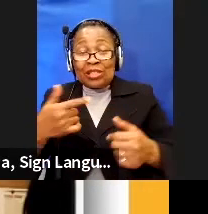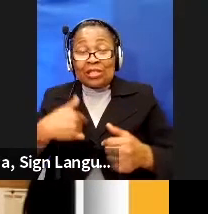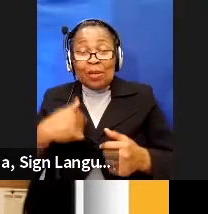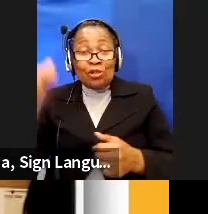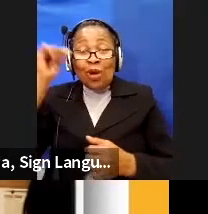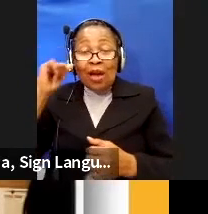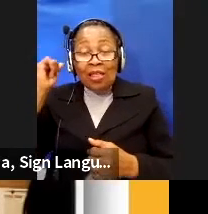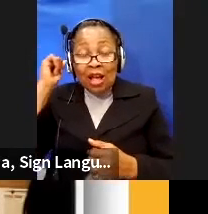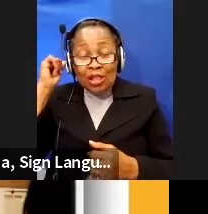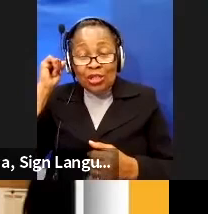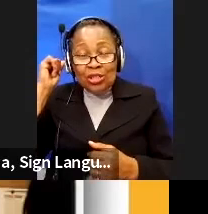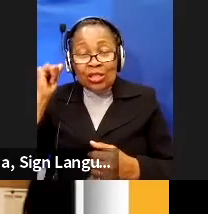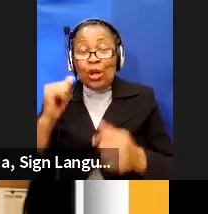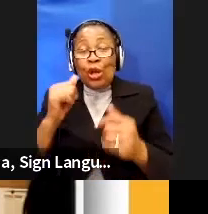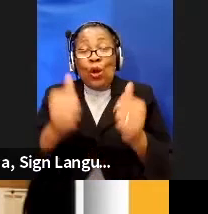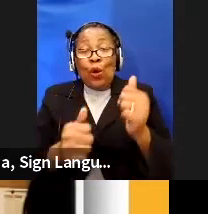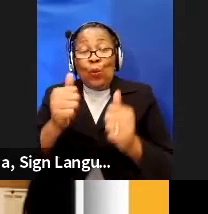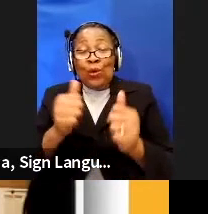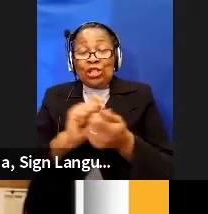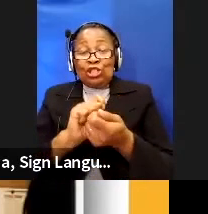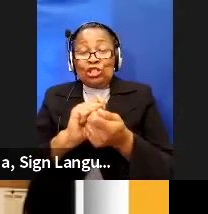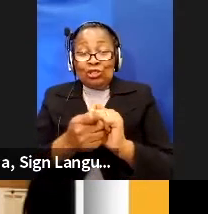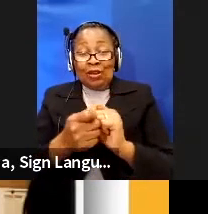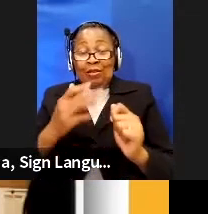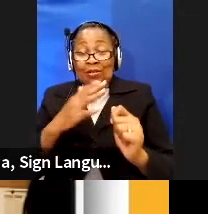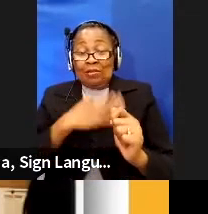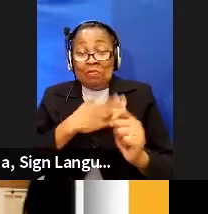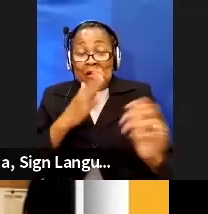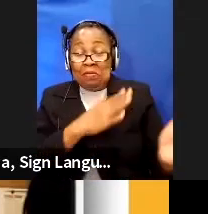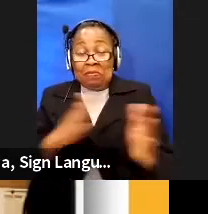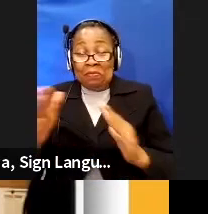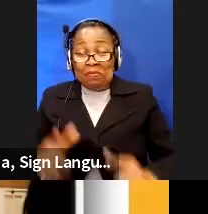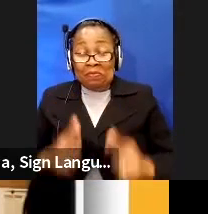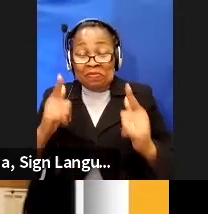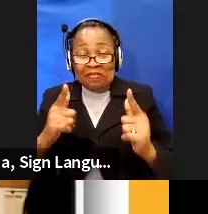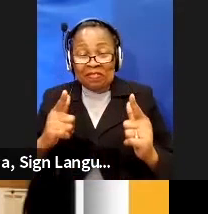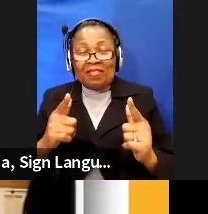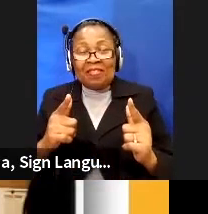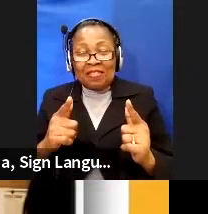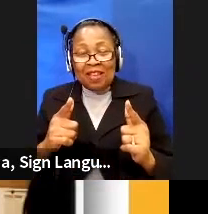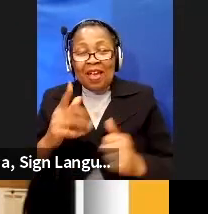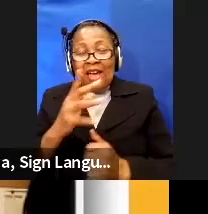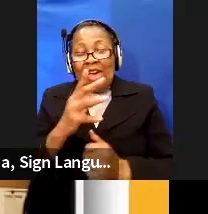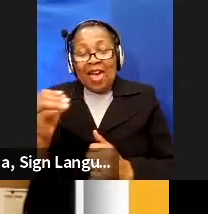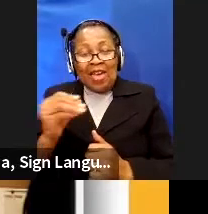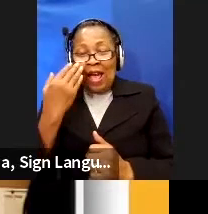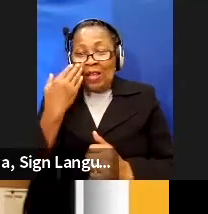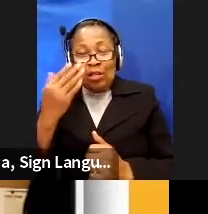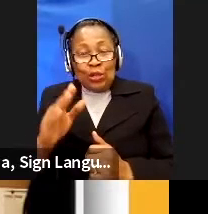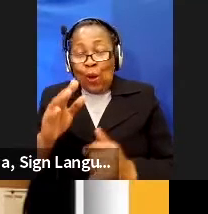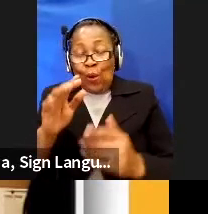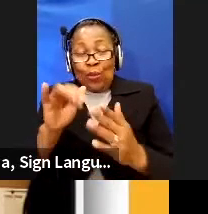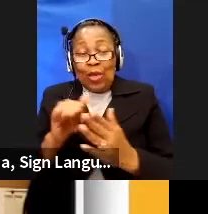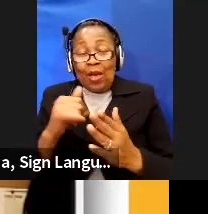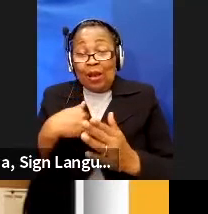audiology, which changed the trajectory of my life. And I didn't know that I would